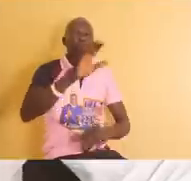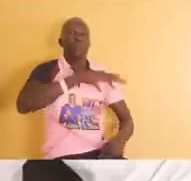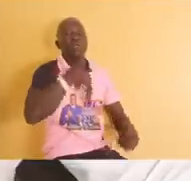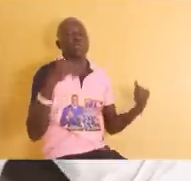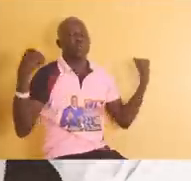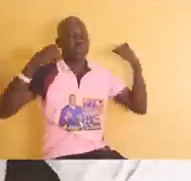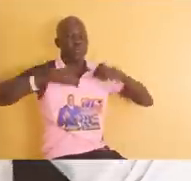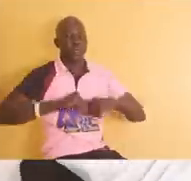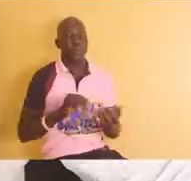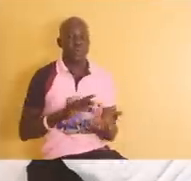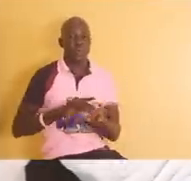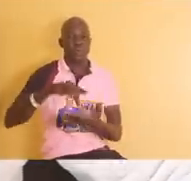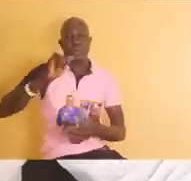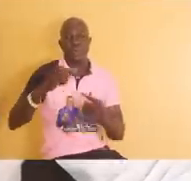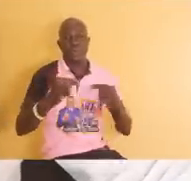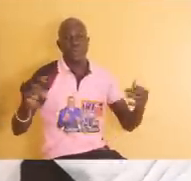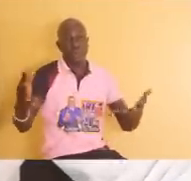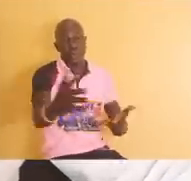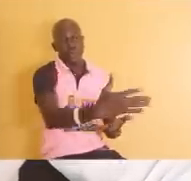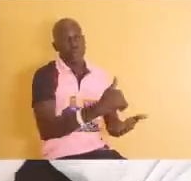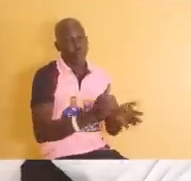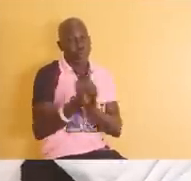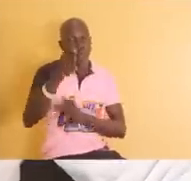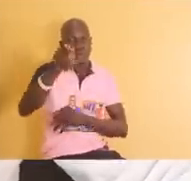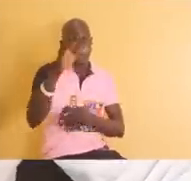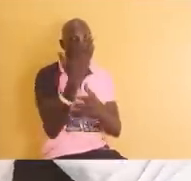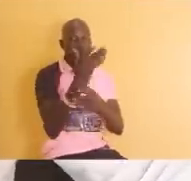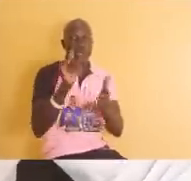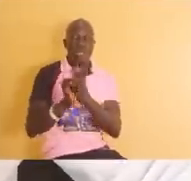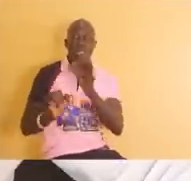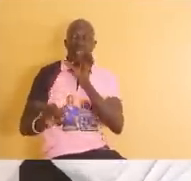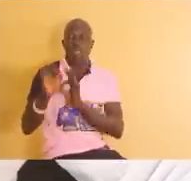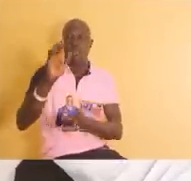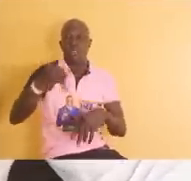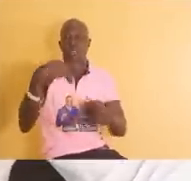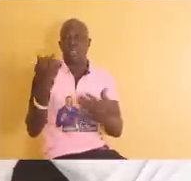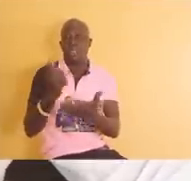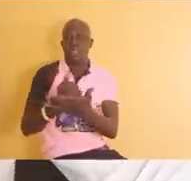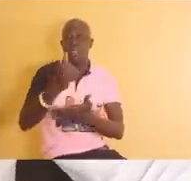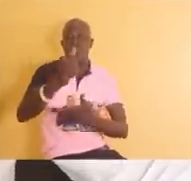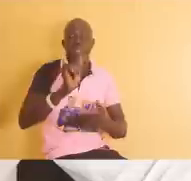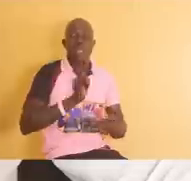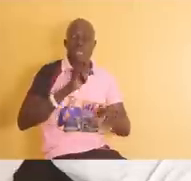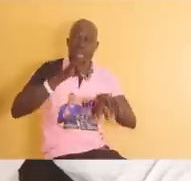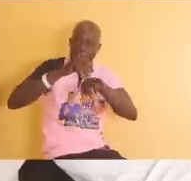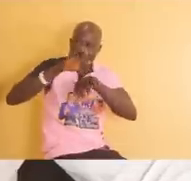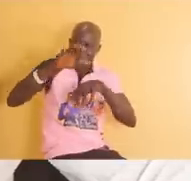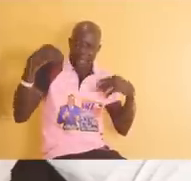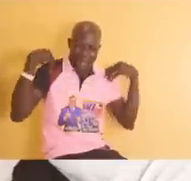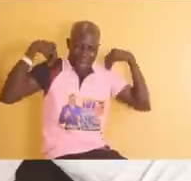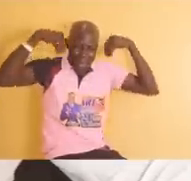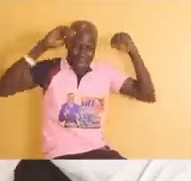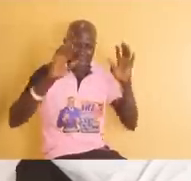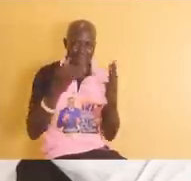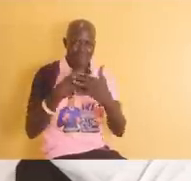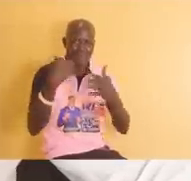aye gba lara re. Gila go ko ma sete. In the name of Jesus. Bo ba le so mi. You can say. Mo ran jeri lo siwaju. I said for the